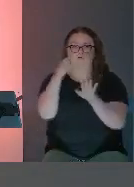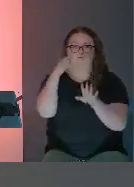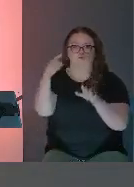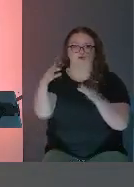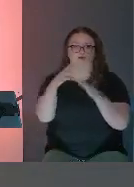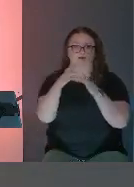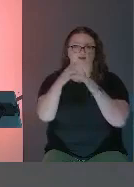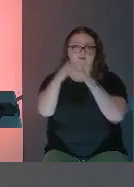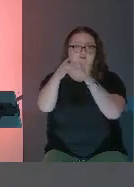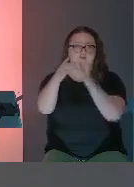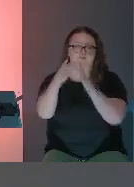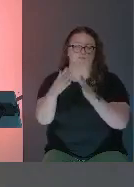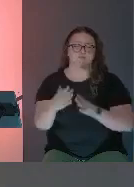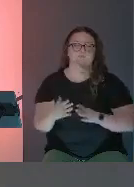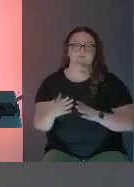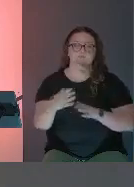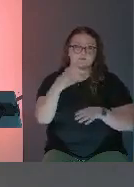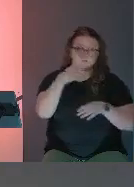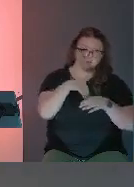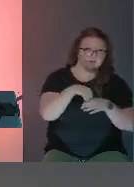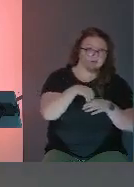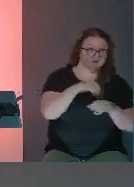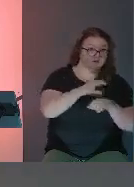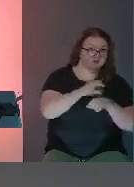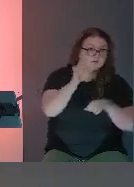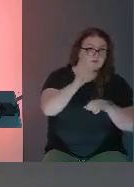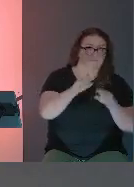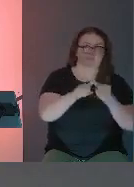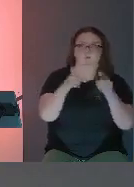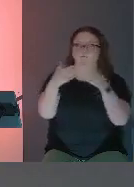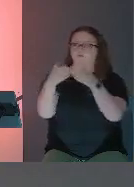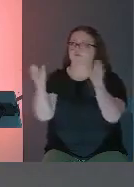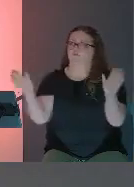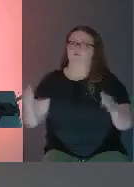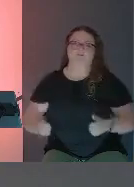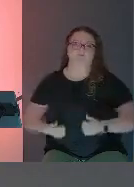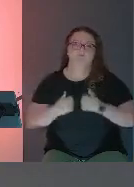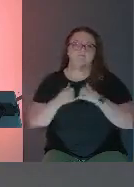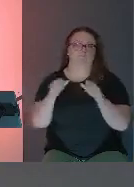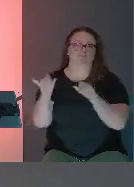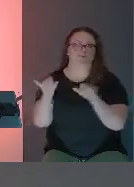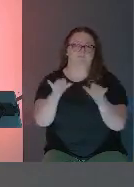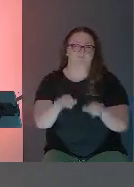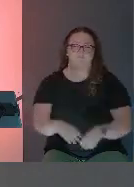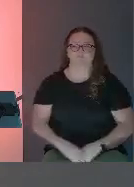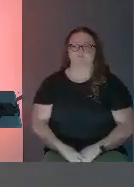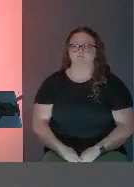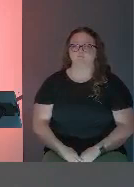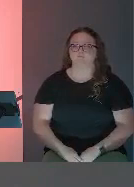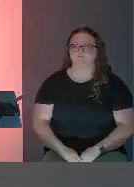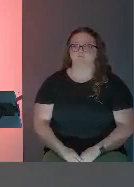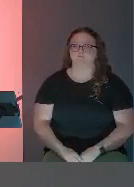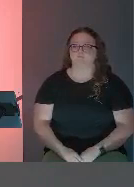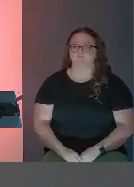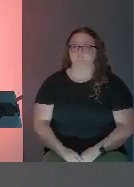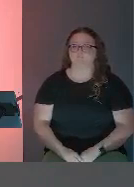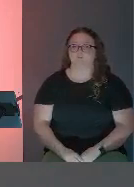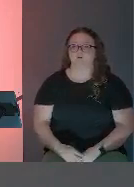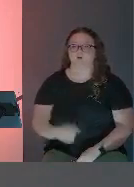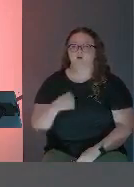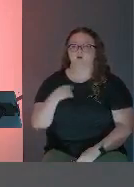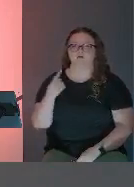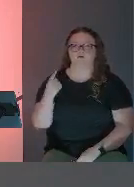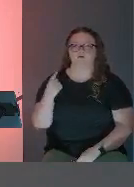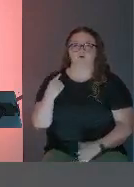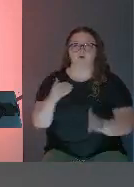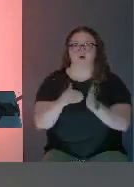not just within the church, but also within life generally. Because that old adage that I often refer to